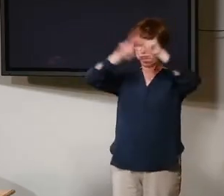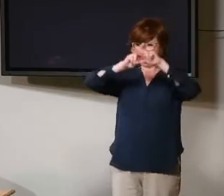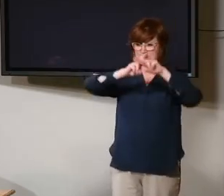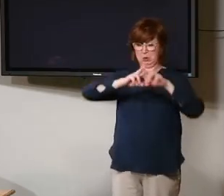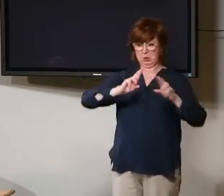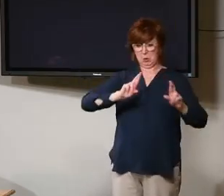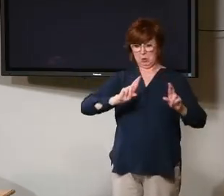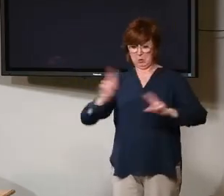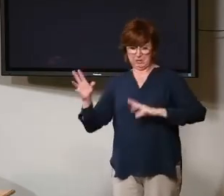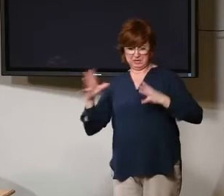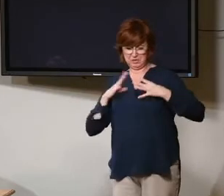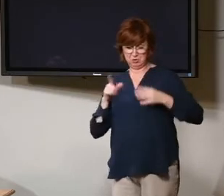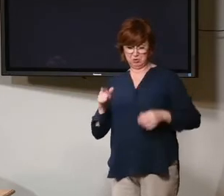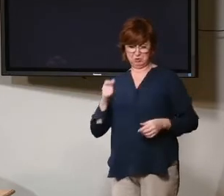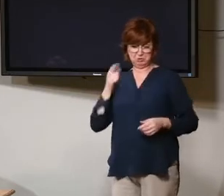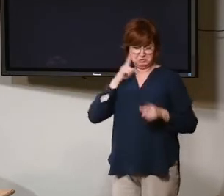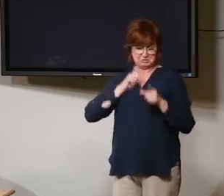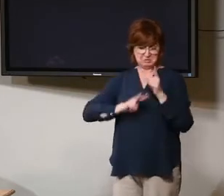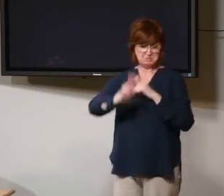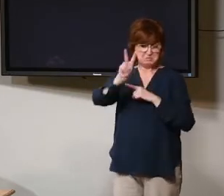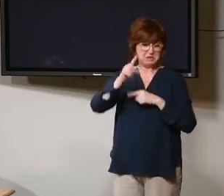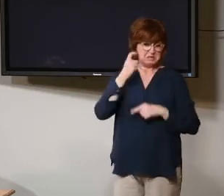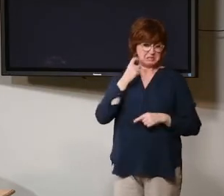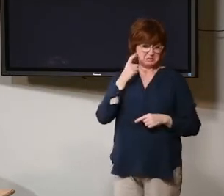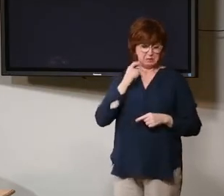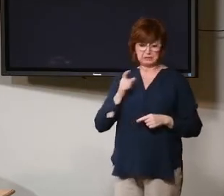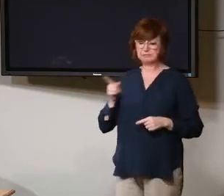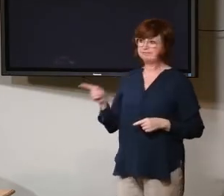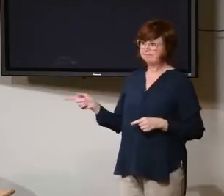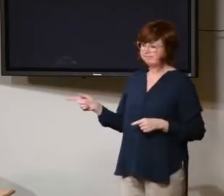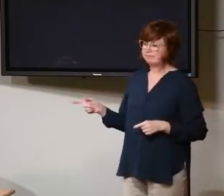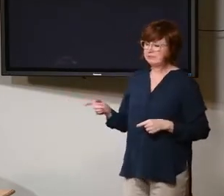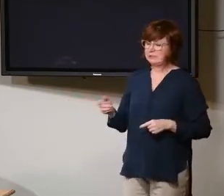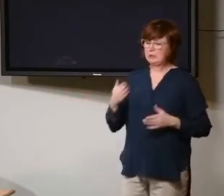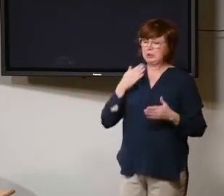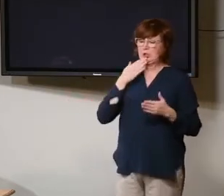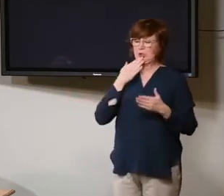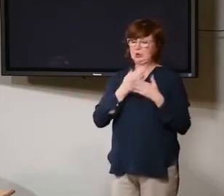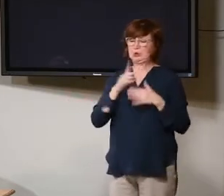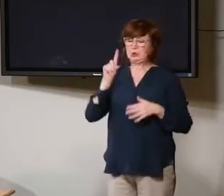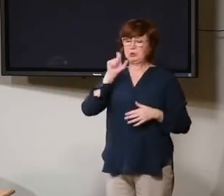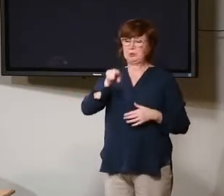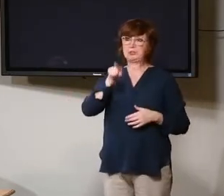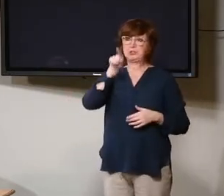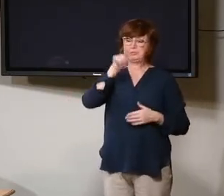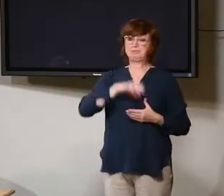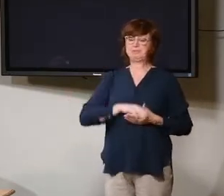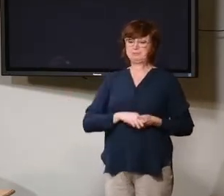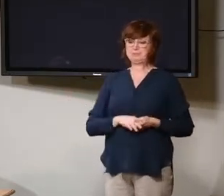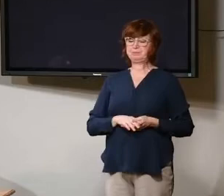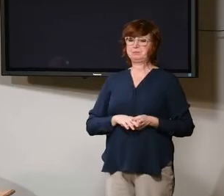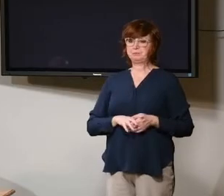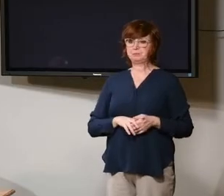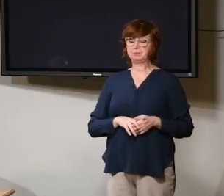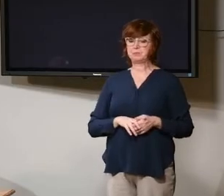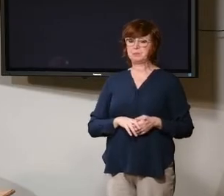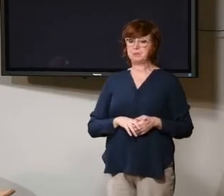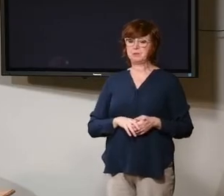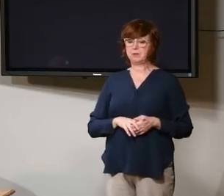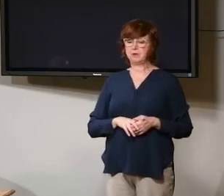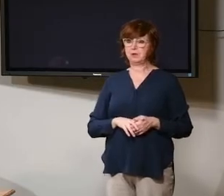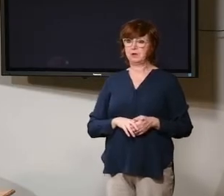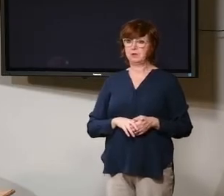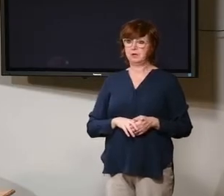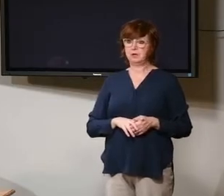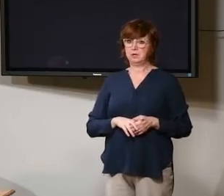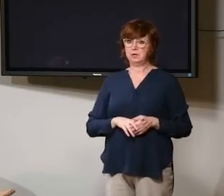in the days to come? Yeah, so that's a really good question, and I'll again say that we have to watch 3 or